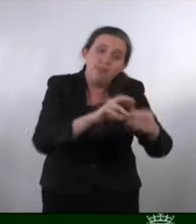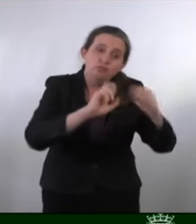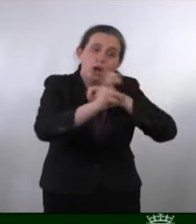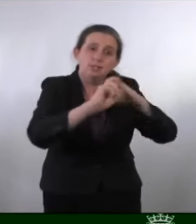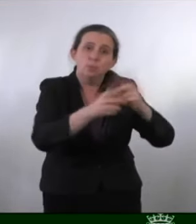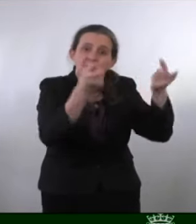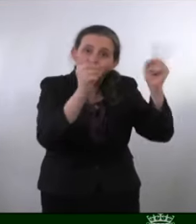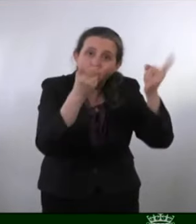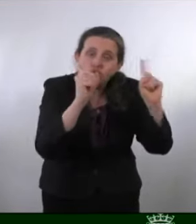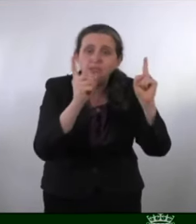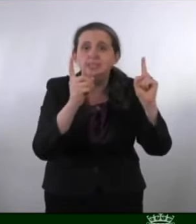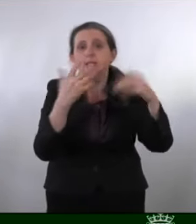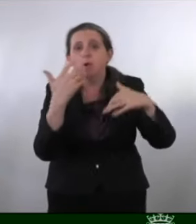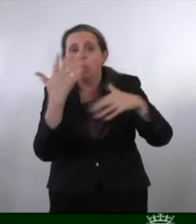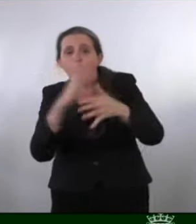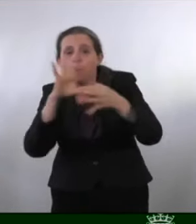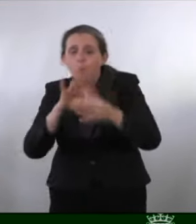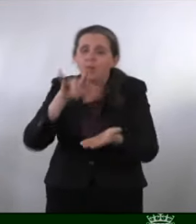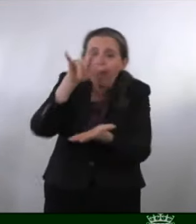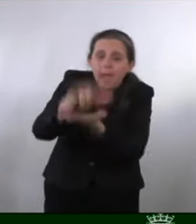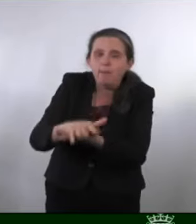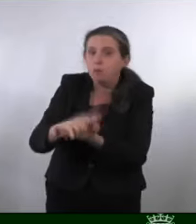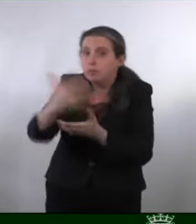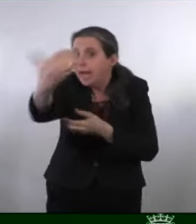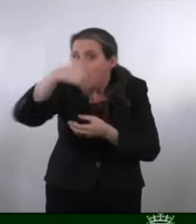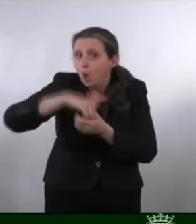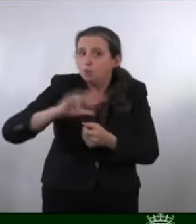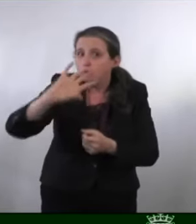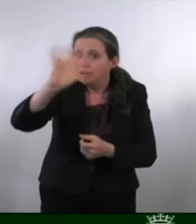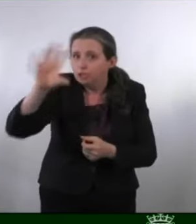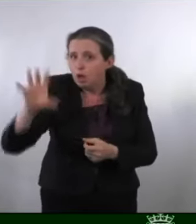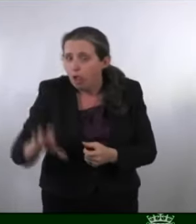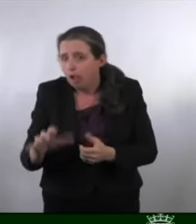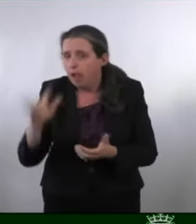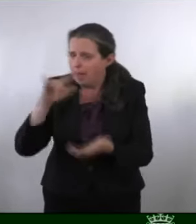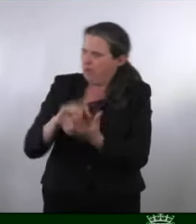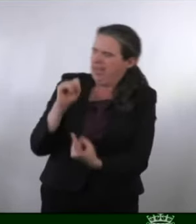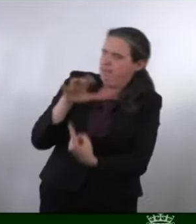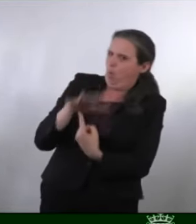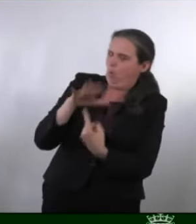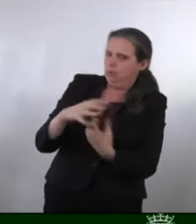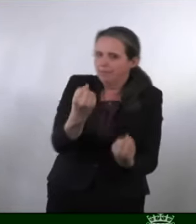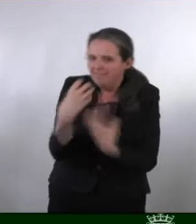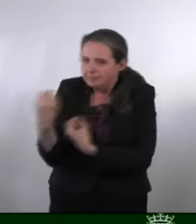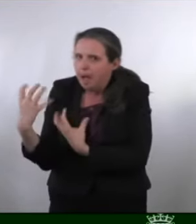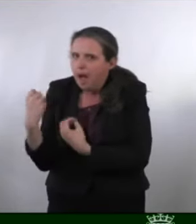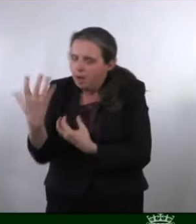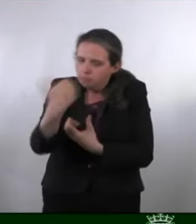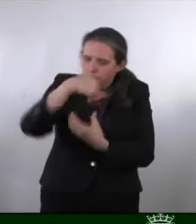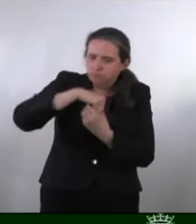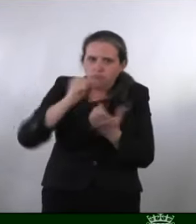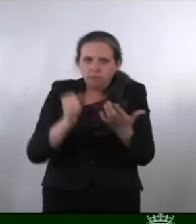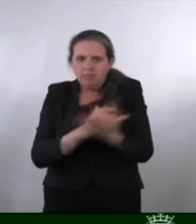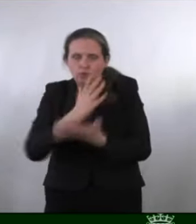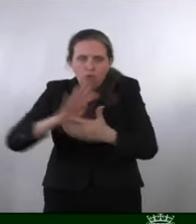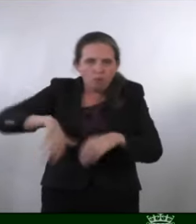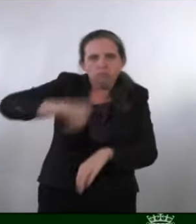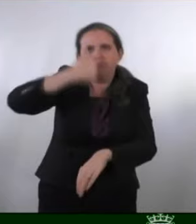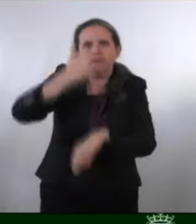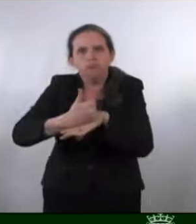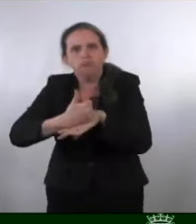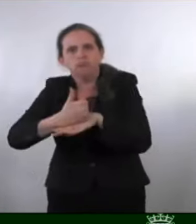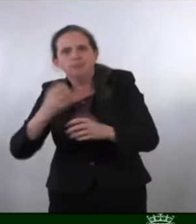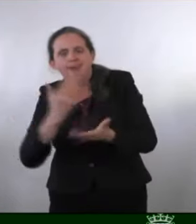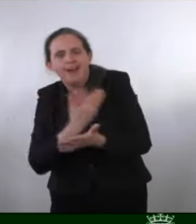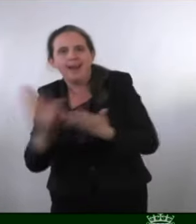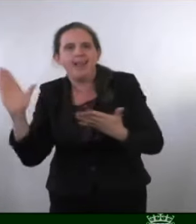and the airports, including the regional airports, which are so important, to try to get a better regime in place, and my right